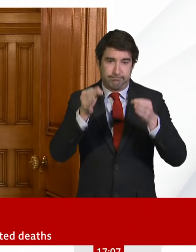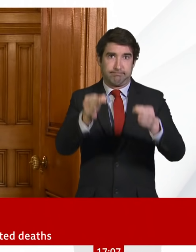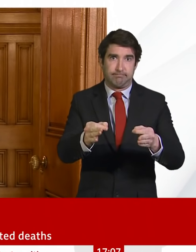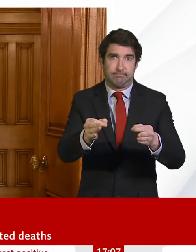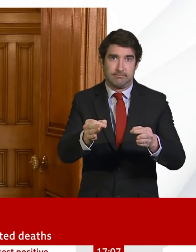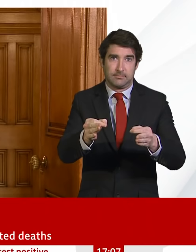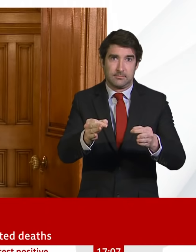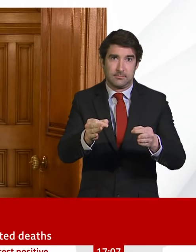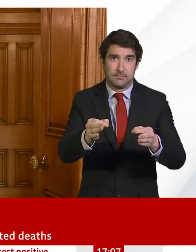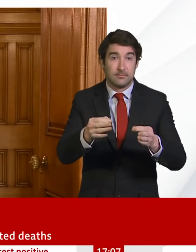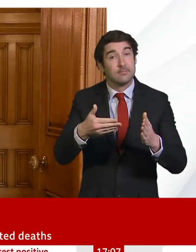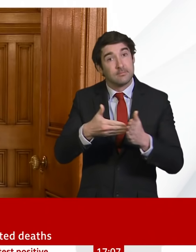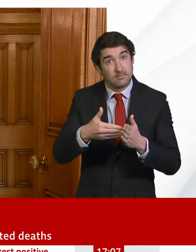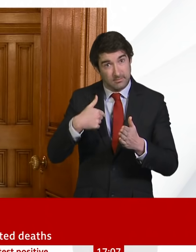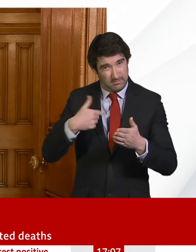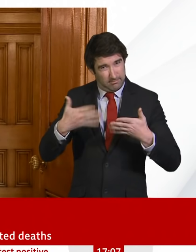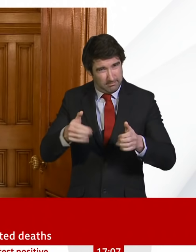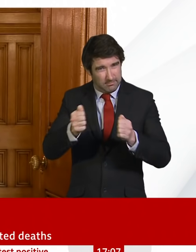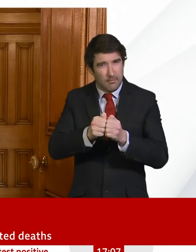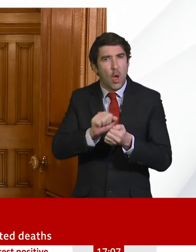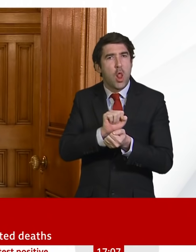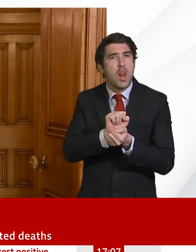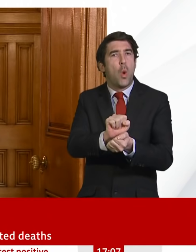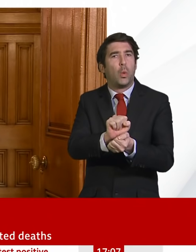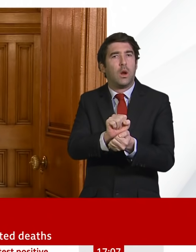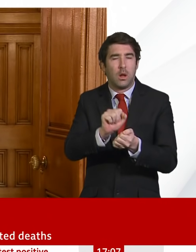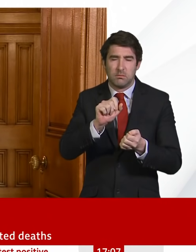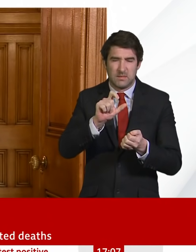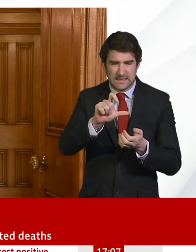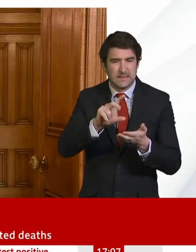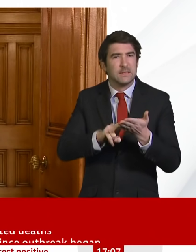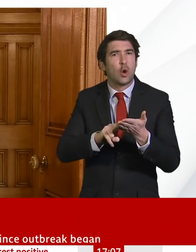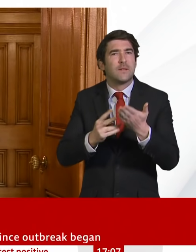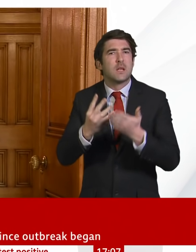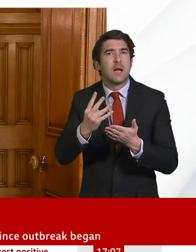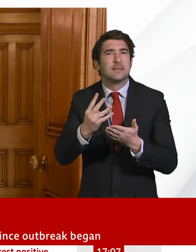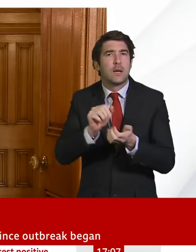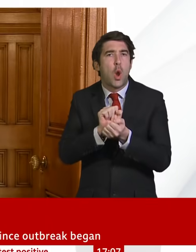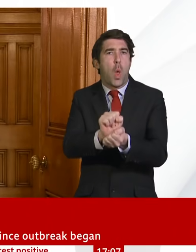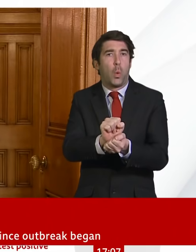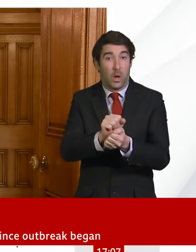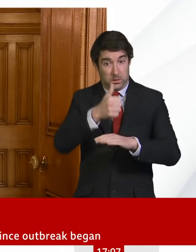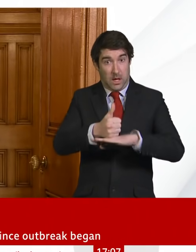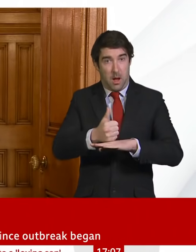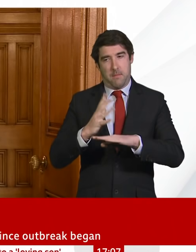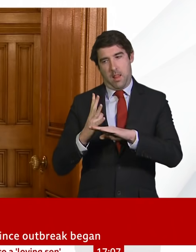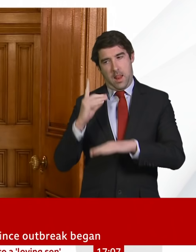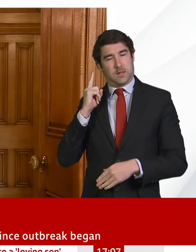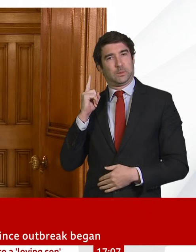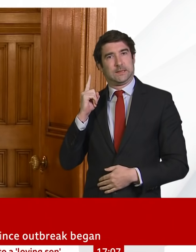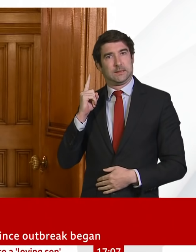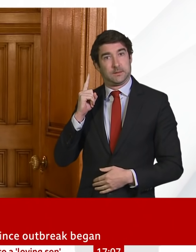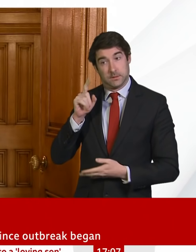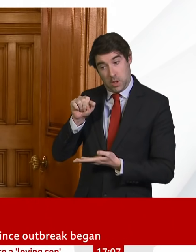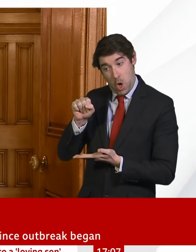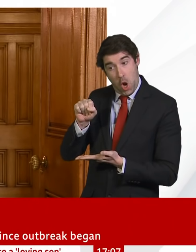issued through the COVID Business Interruption Loan Scheme since it came into operation last week. The Chancellor, together